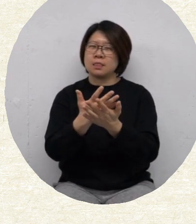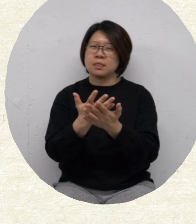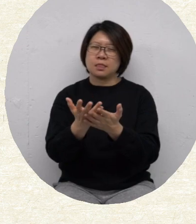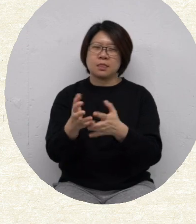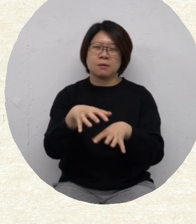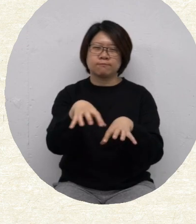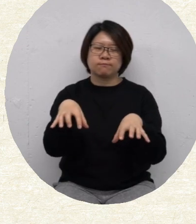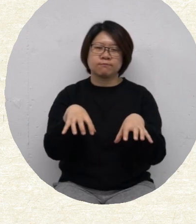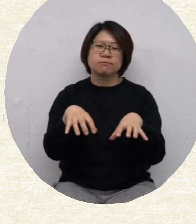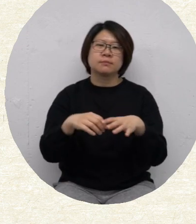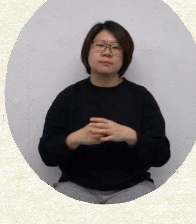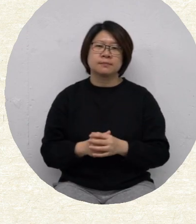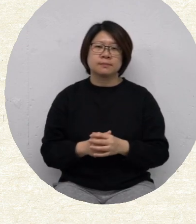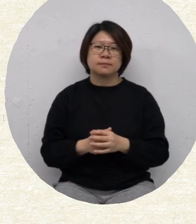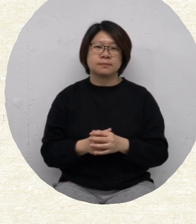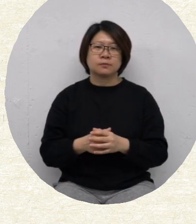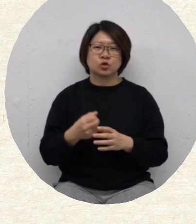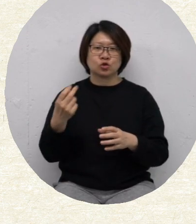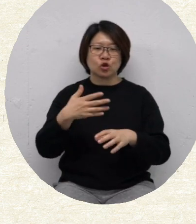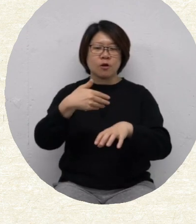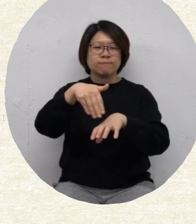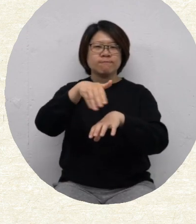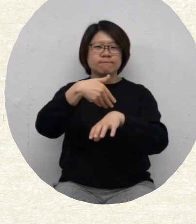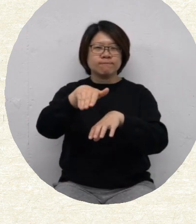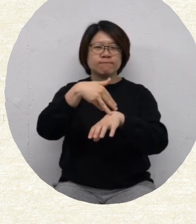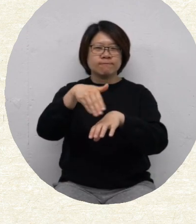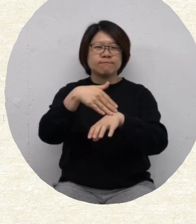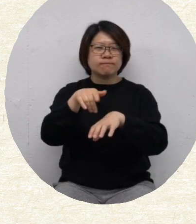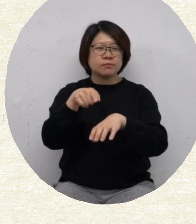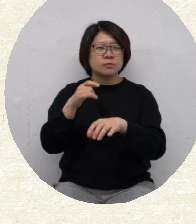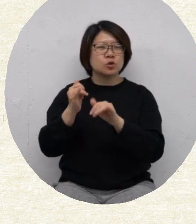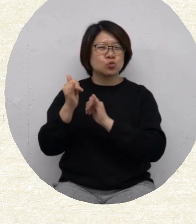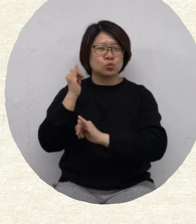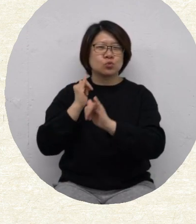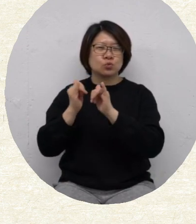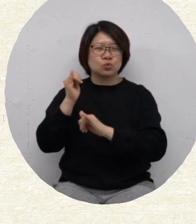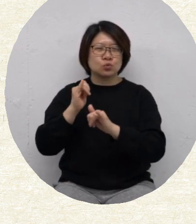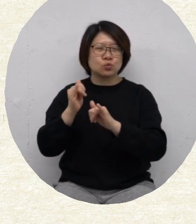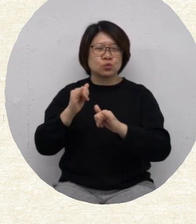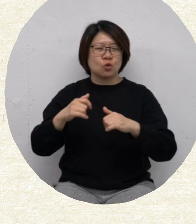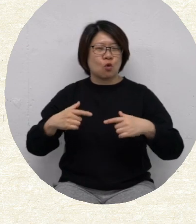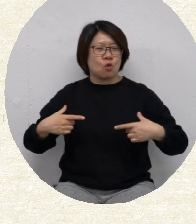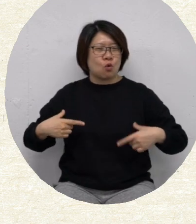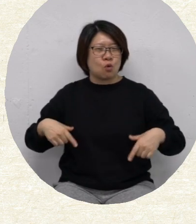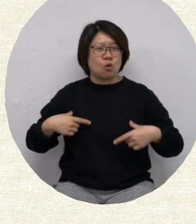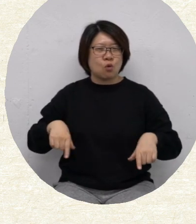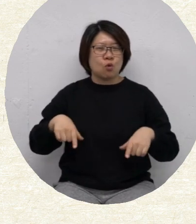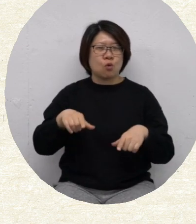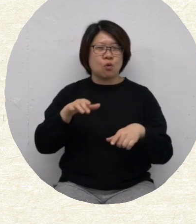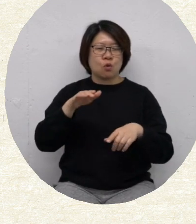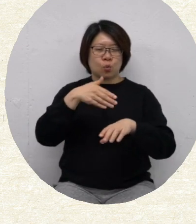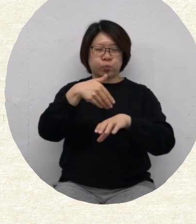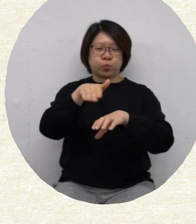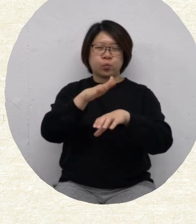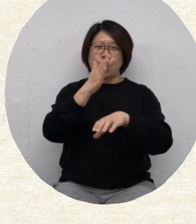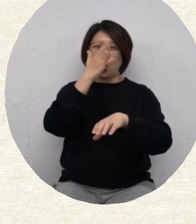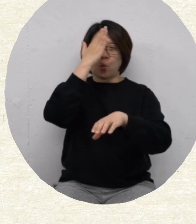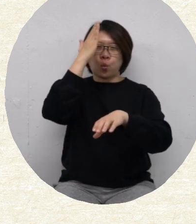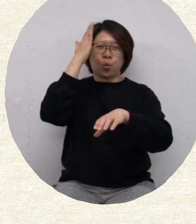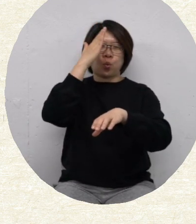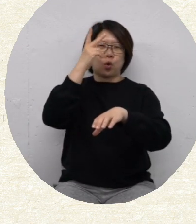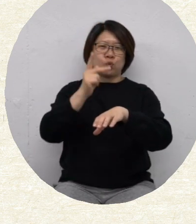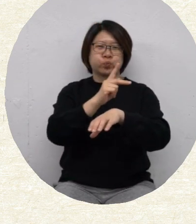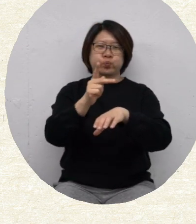the contradicting sense of time that these objects inherently possess as materials and in their functions.